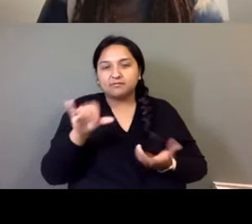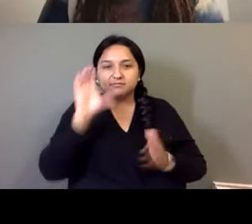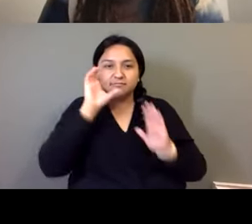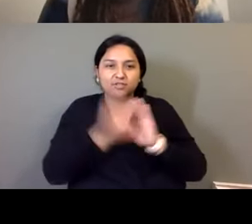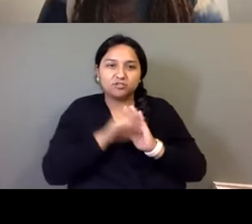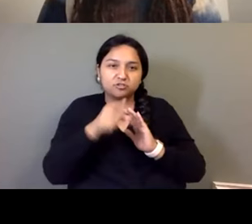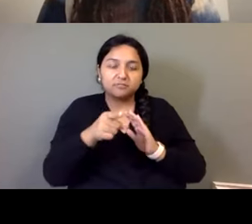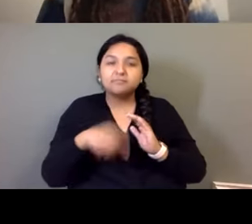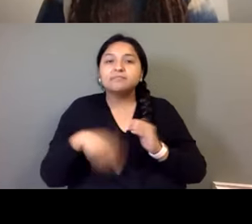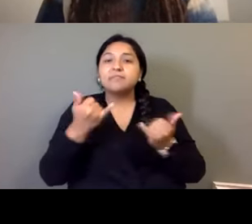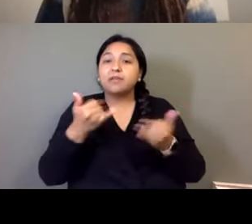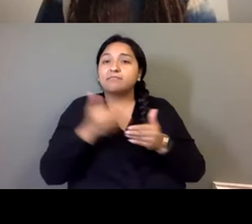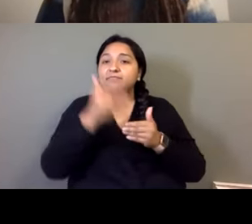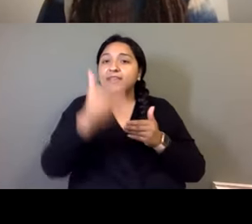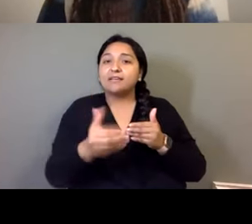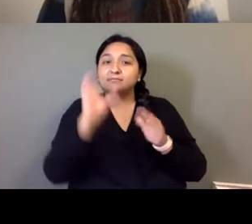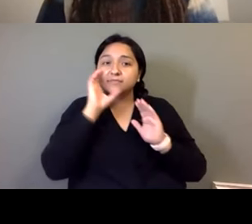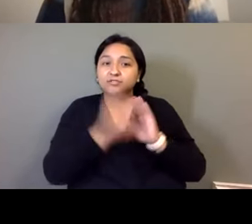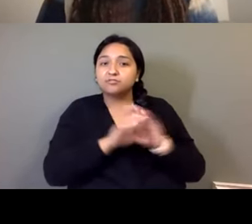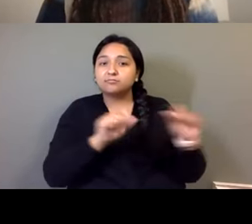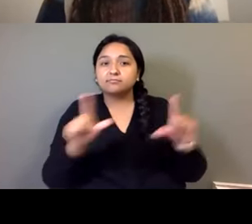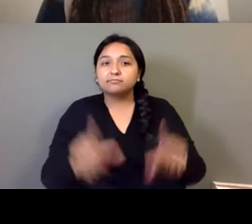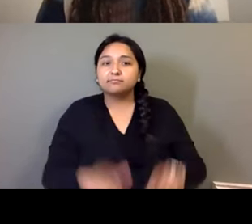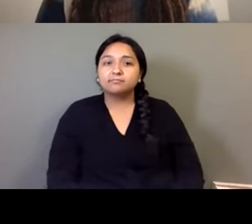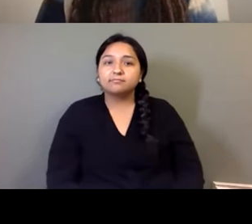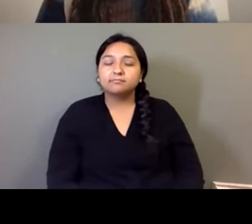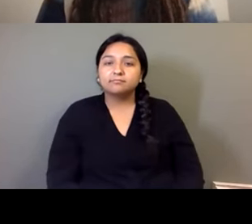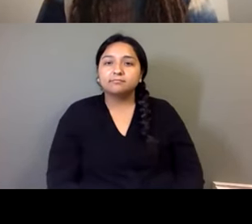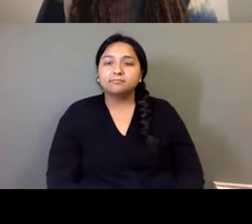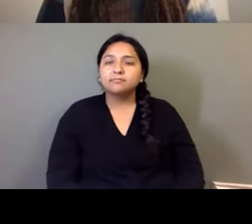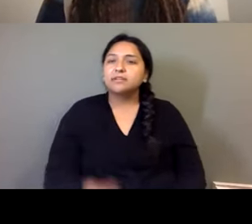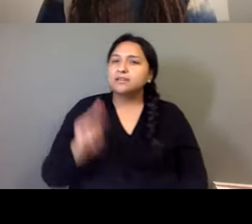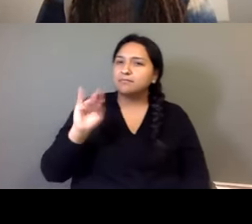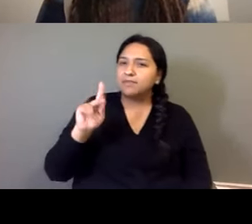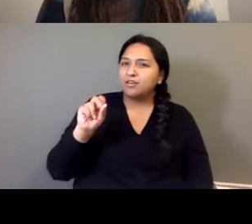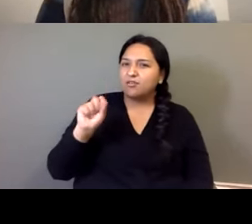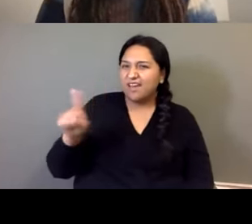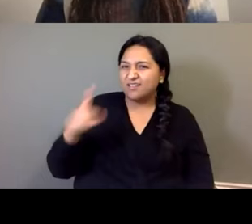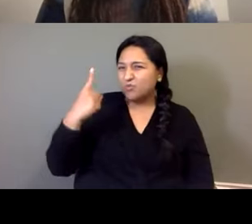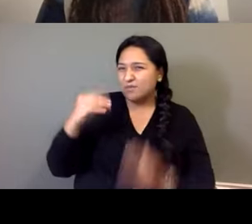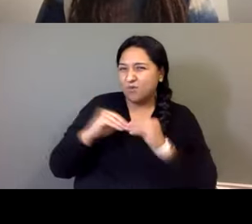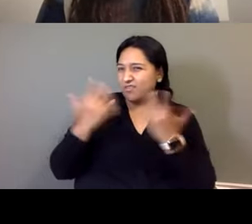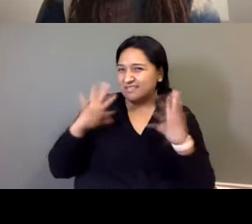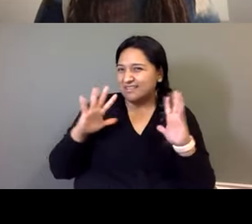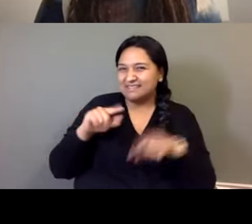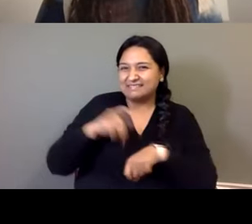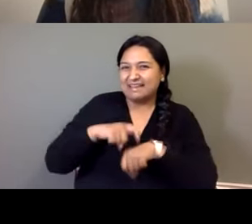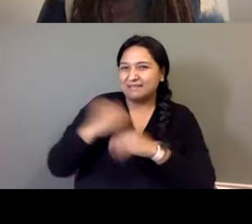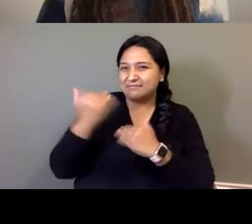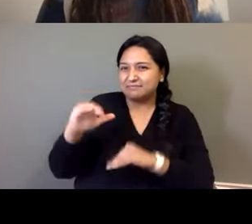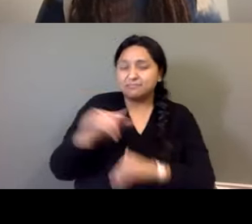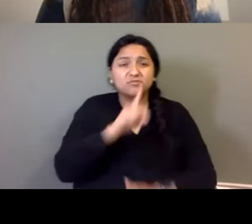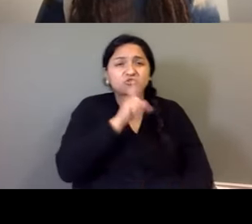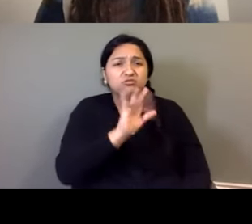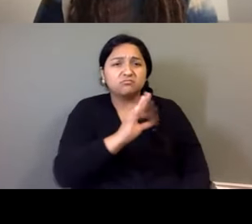then we can move on to the next one. Summer, can we just do one more because of the time? So can Sure, definitely. That's one,